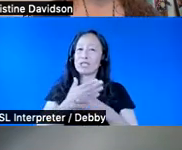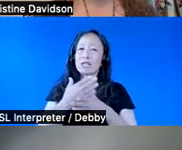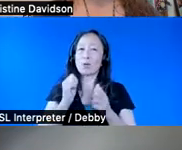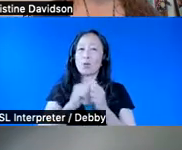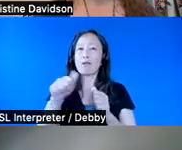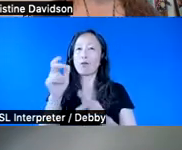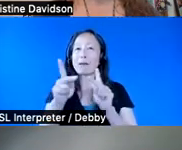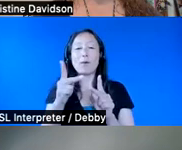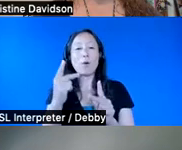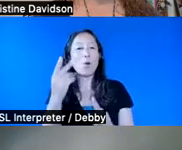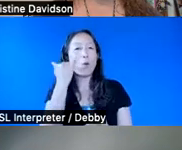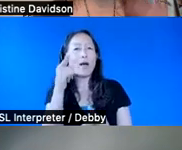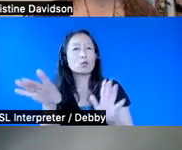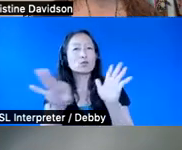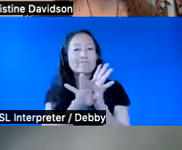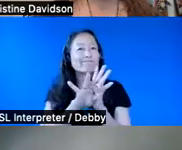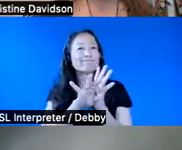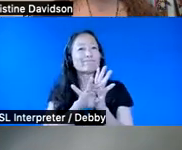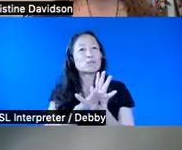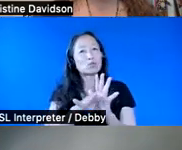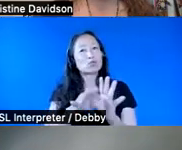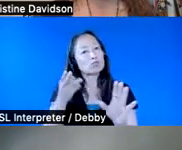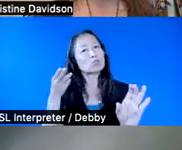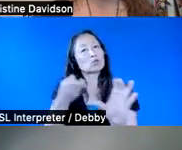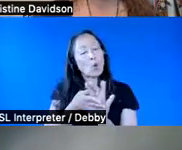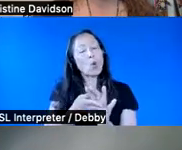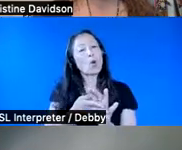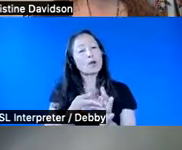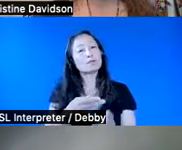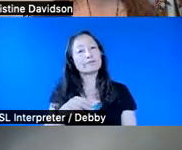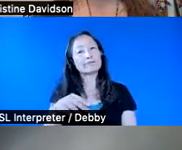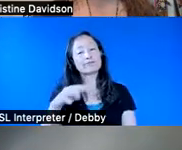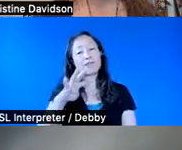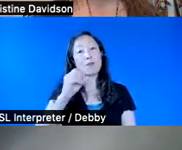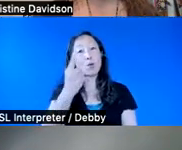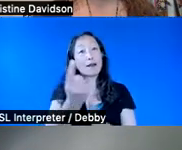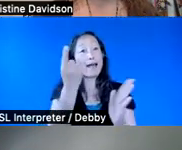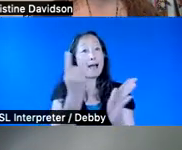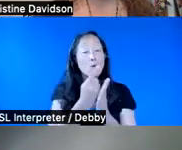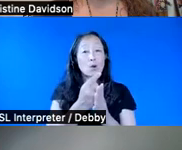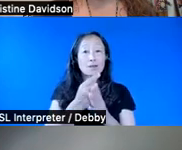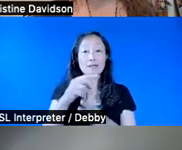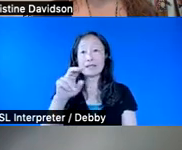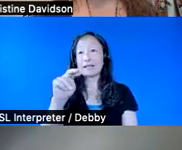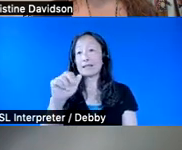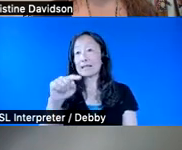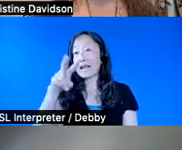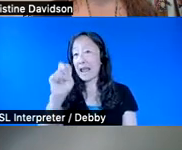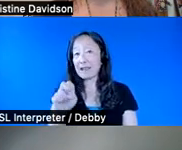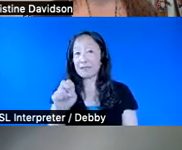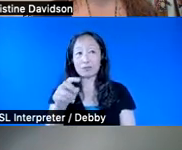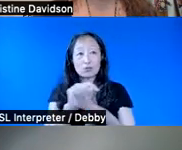training. So, per that other poll, there's lots of 40-hour trainings out there, and there's not a